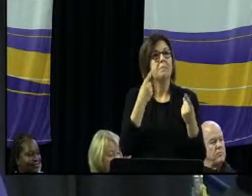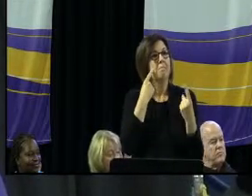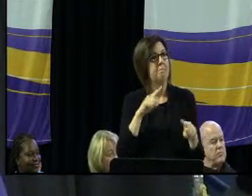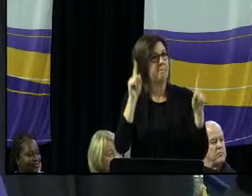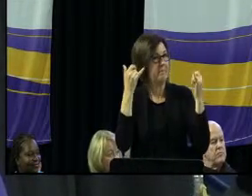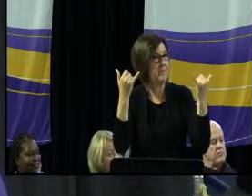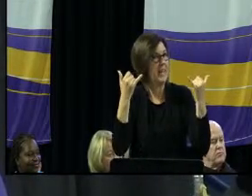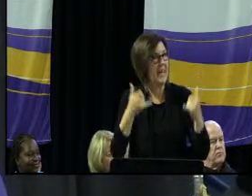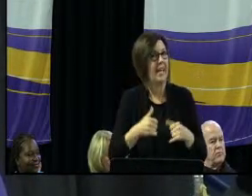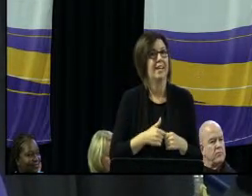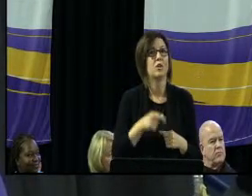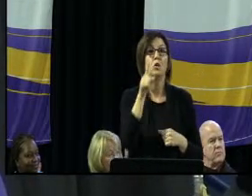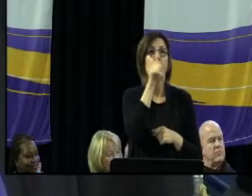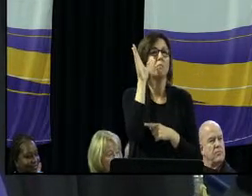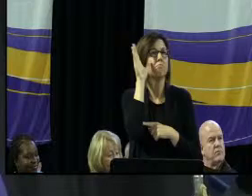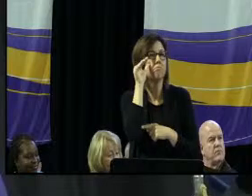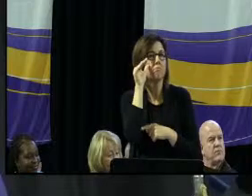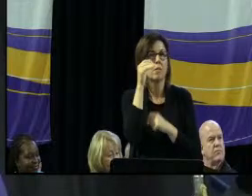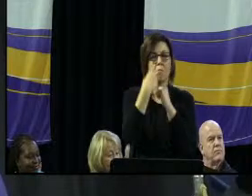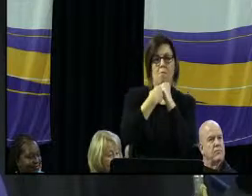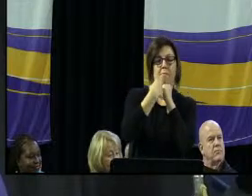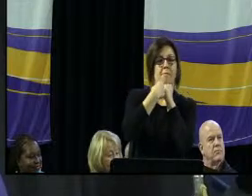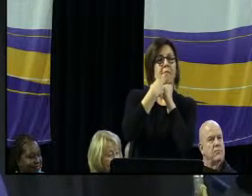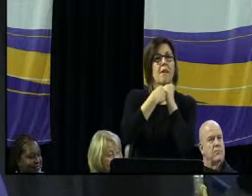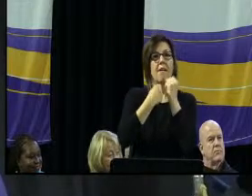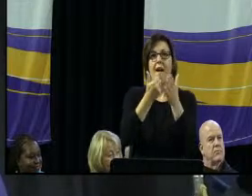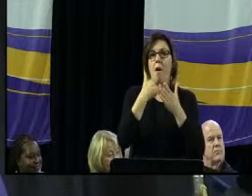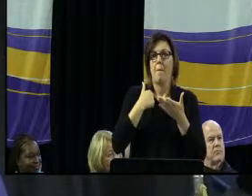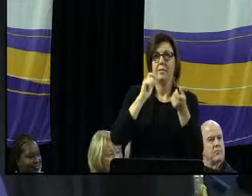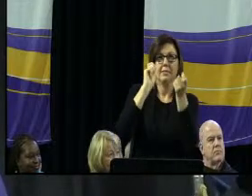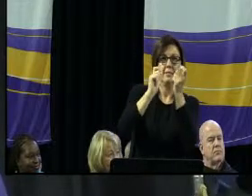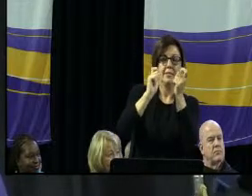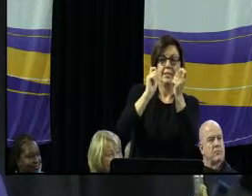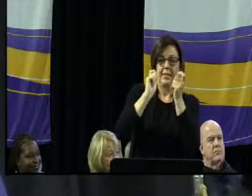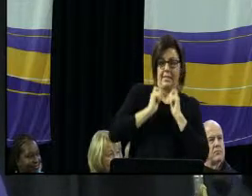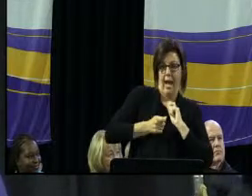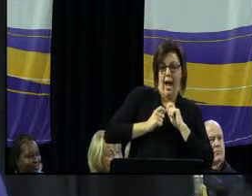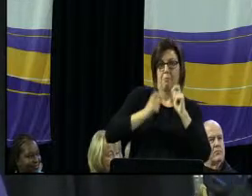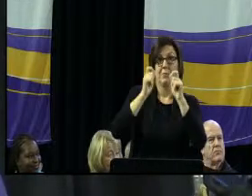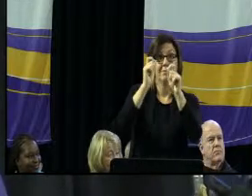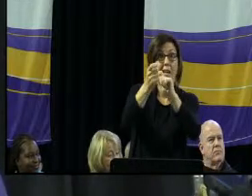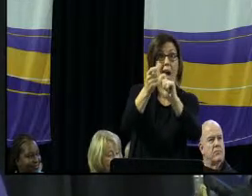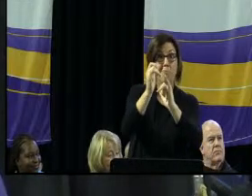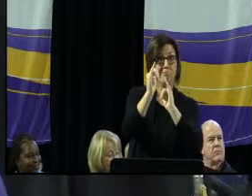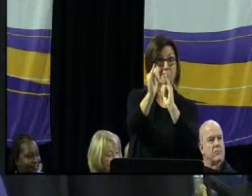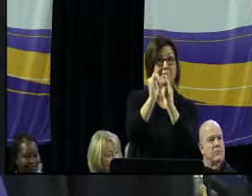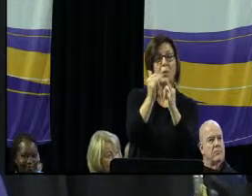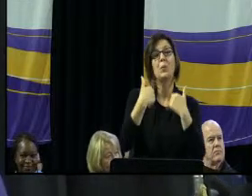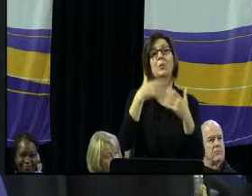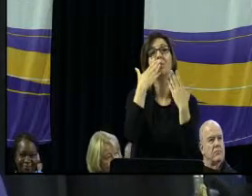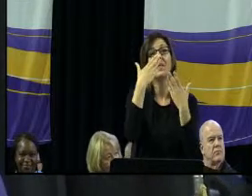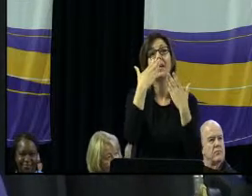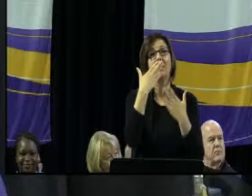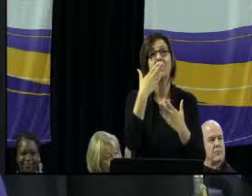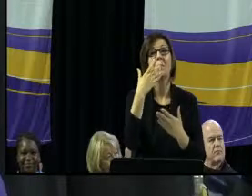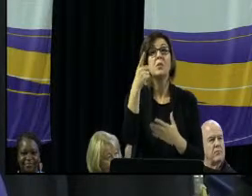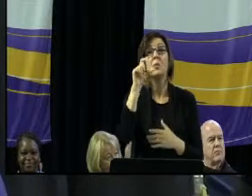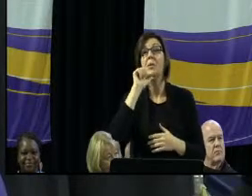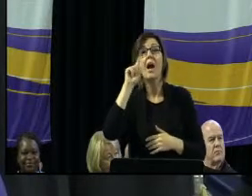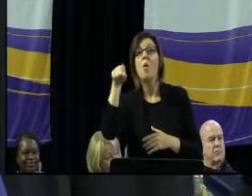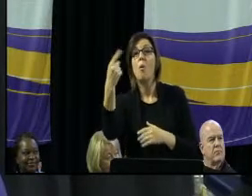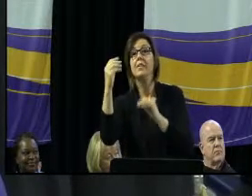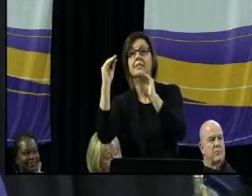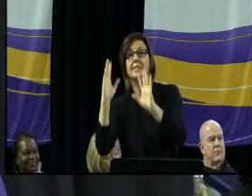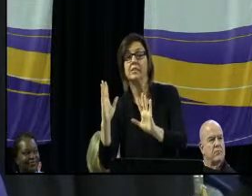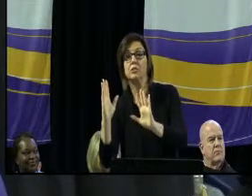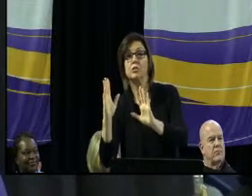dedication and ability to adapt have been so integral in our academic journeys. And a special thank you to those of you who are not only teachers and